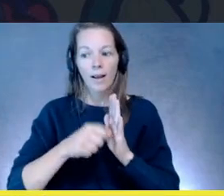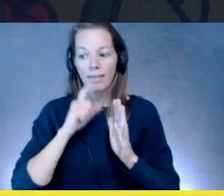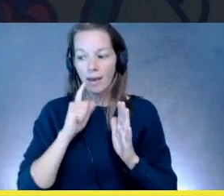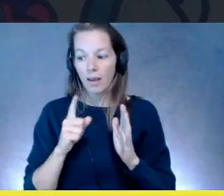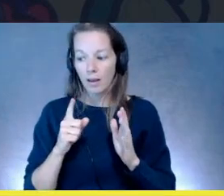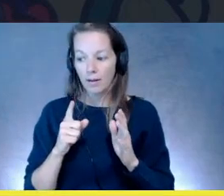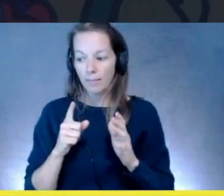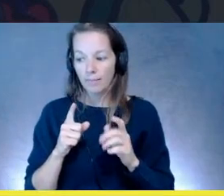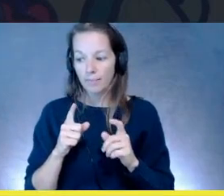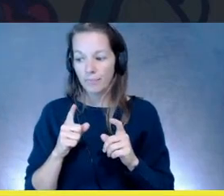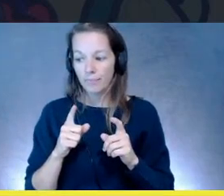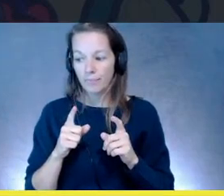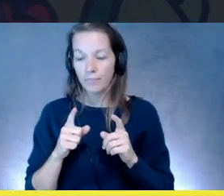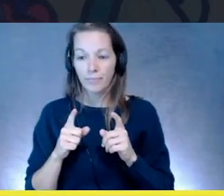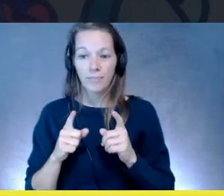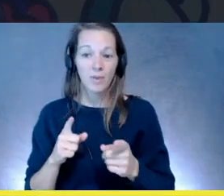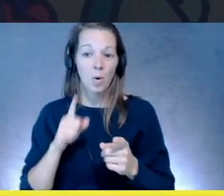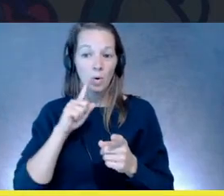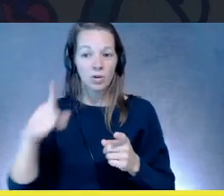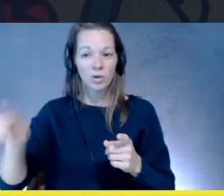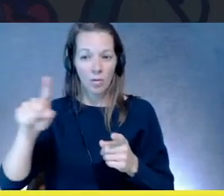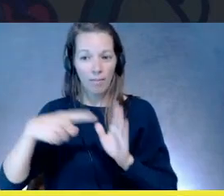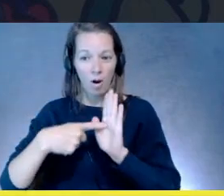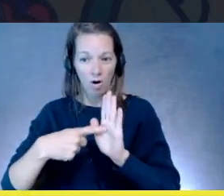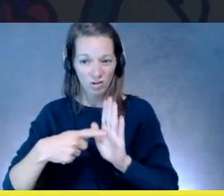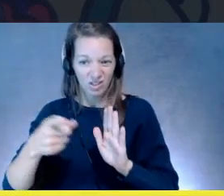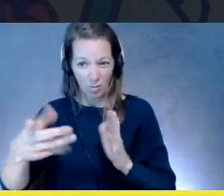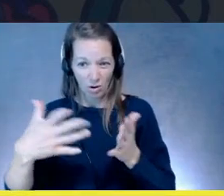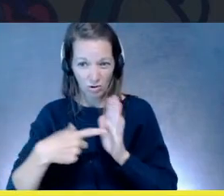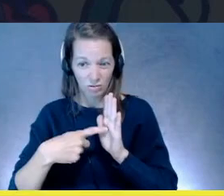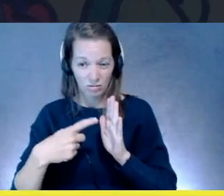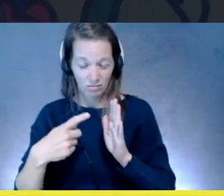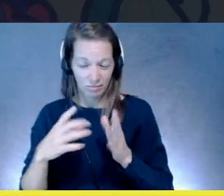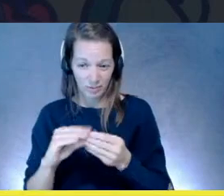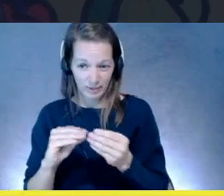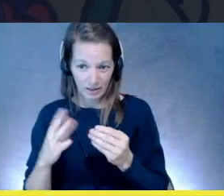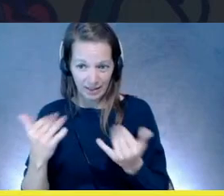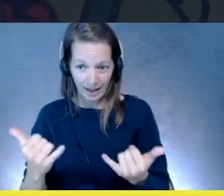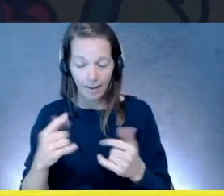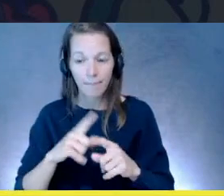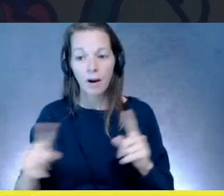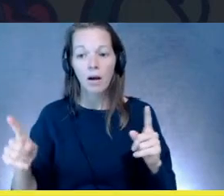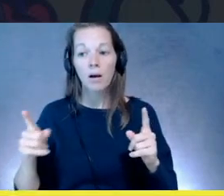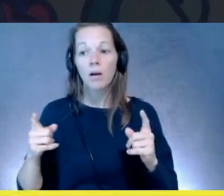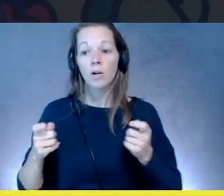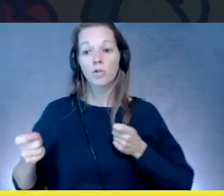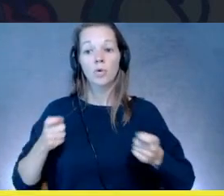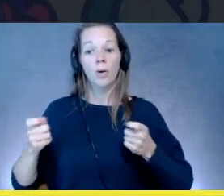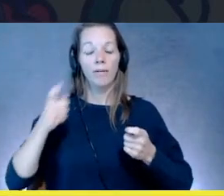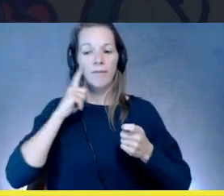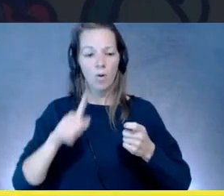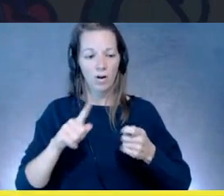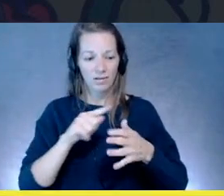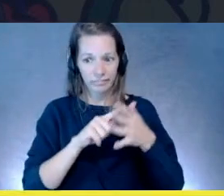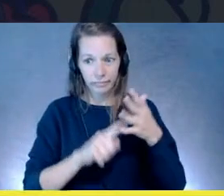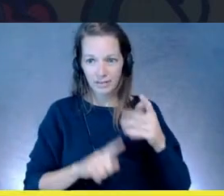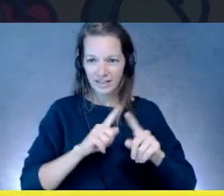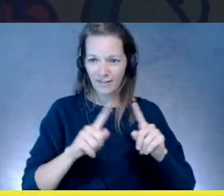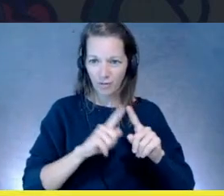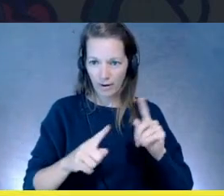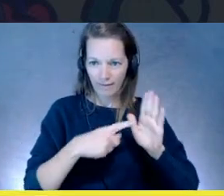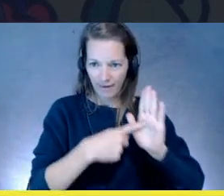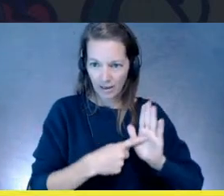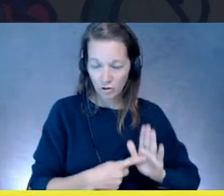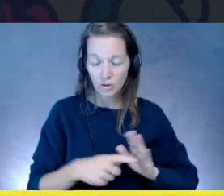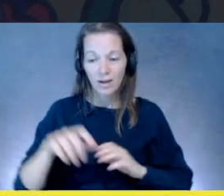logistic regression models, which I'm not going to show you here today, but in the process of controlling for various underlying factors, socioeconomic status and